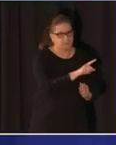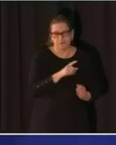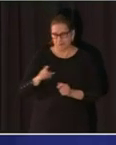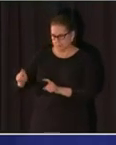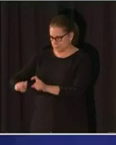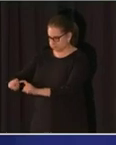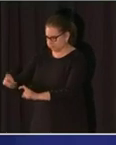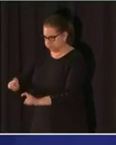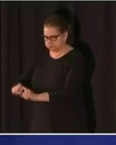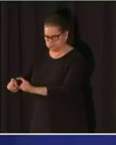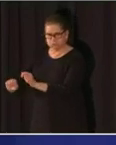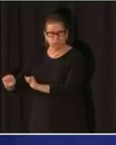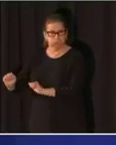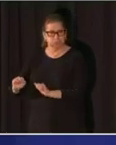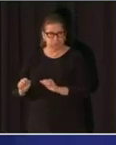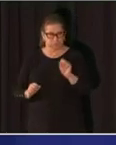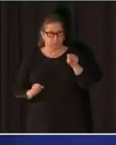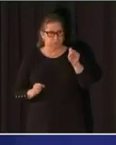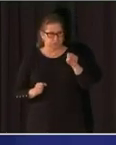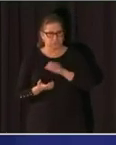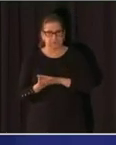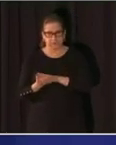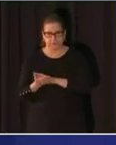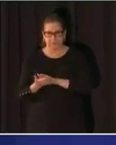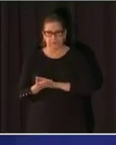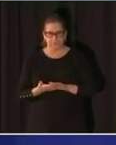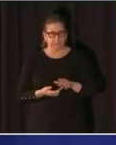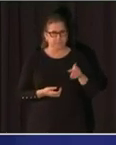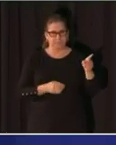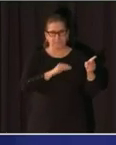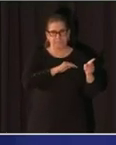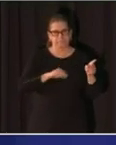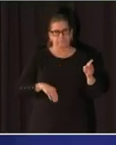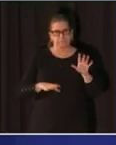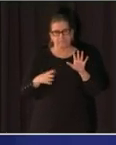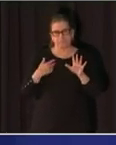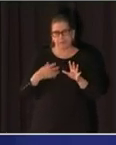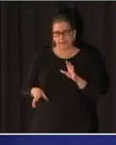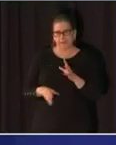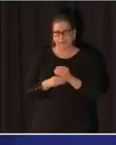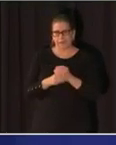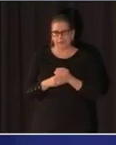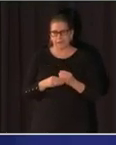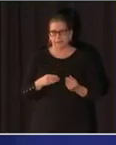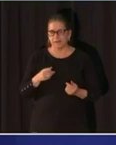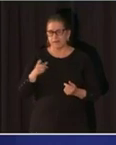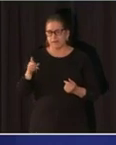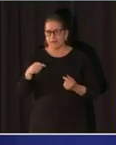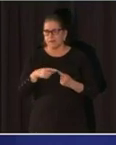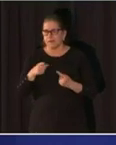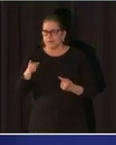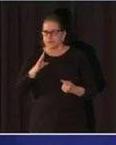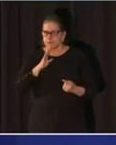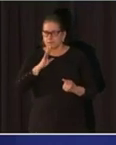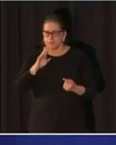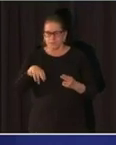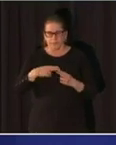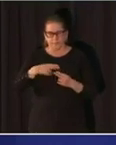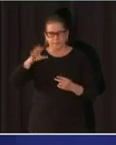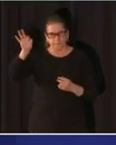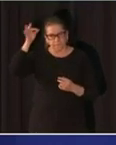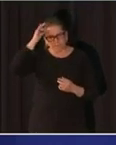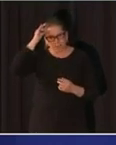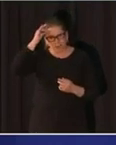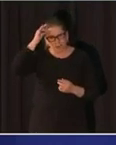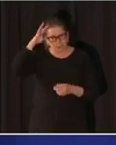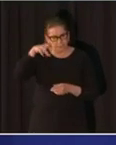federal partnerships and the role that the Superior Court and Judge Morin has played. Could you comment briefly on that?